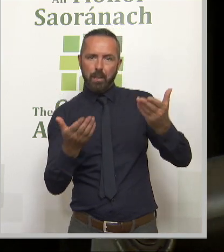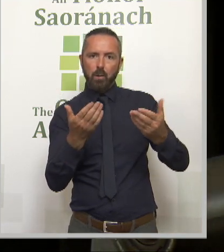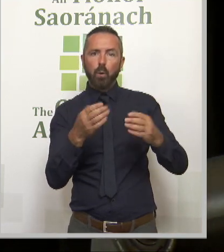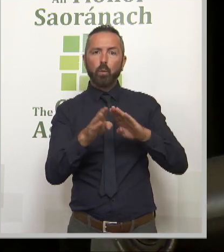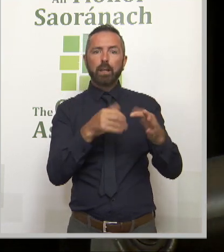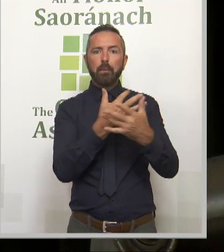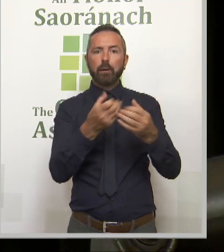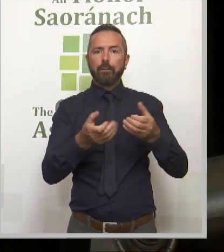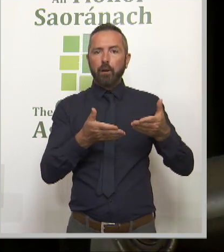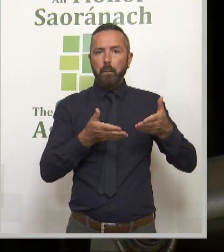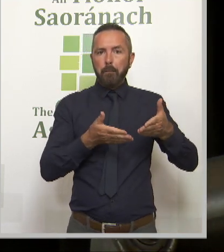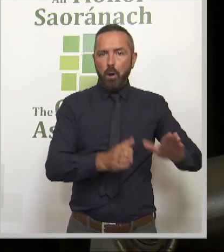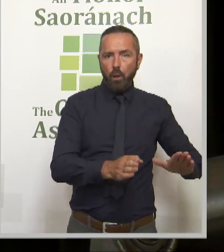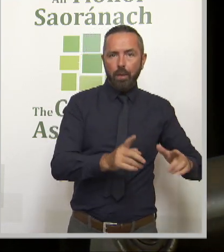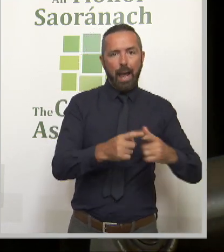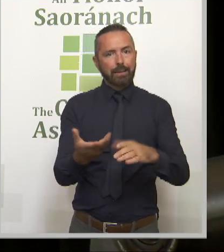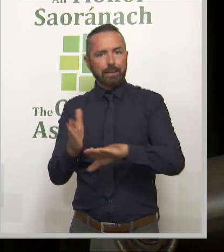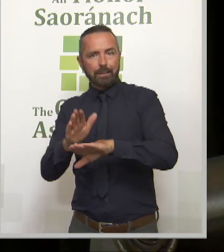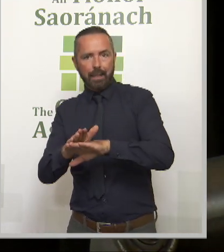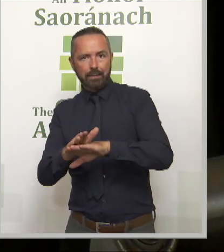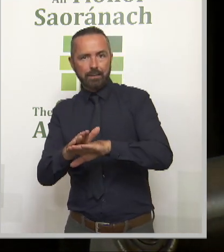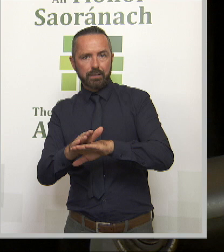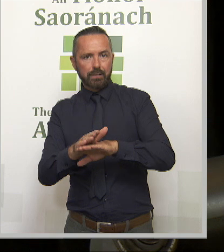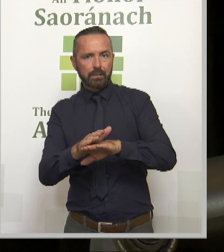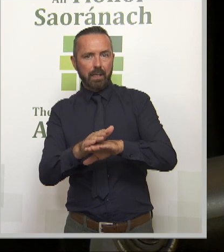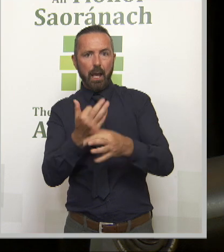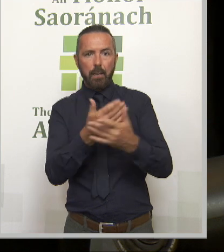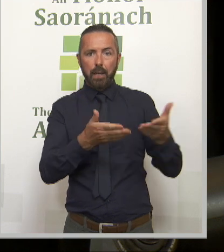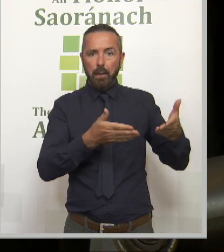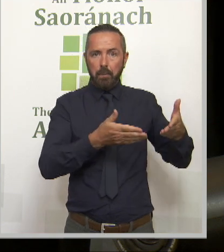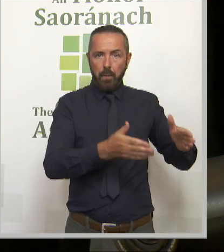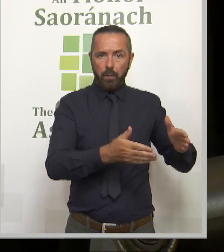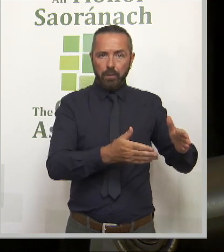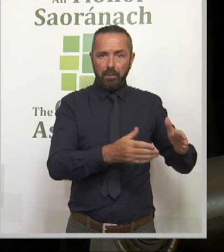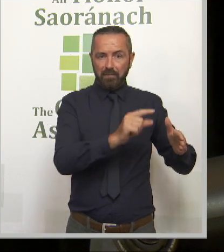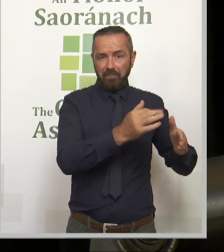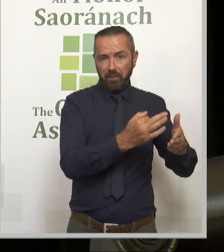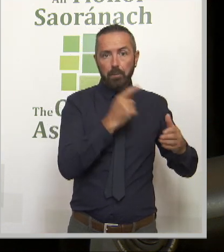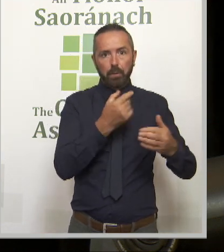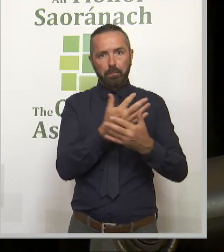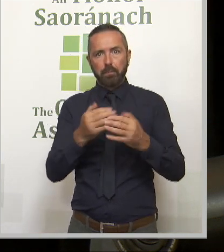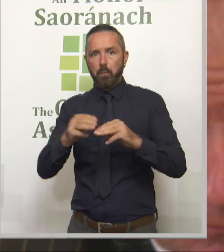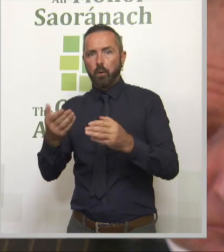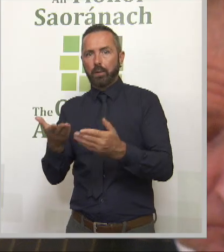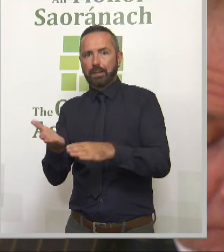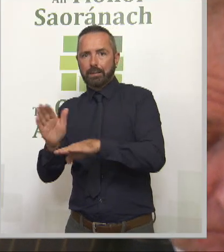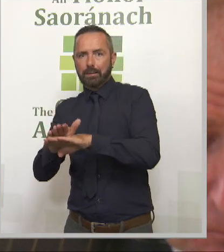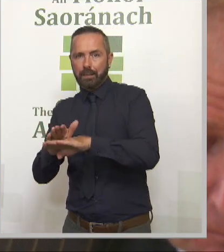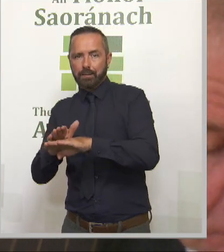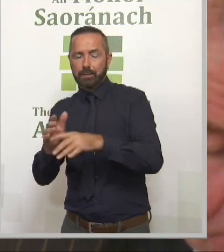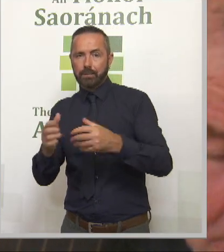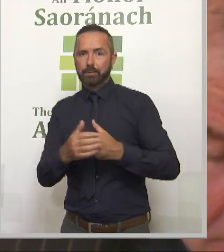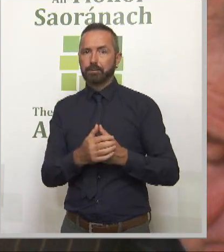and the number of deaths out of the population, although migration and movement also play an important part between subpopulations